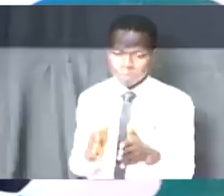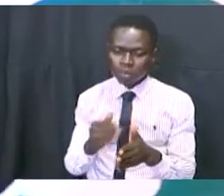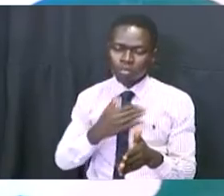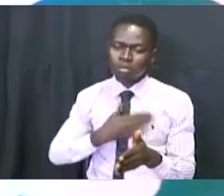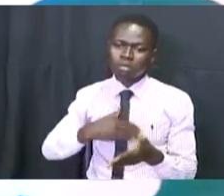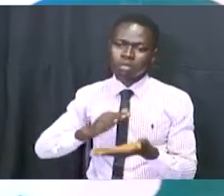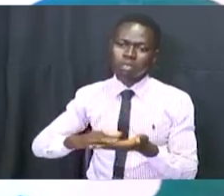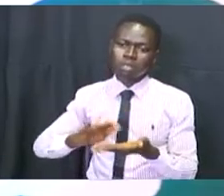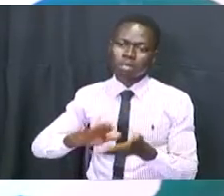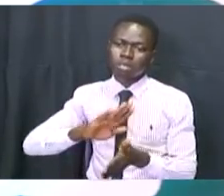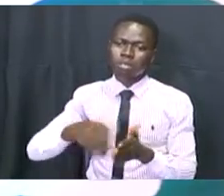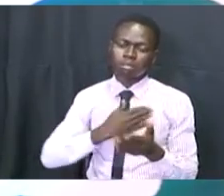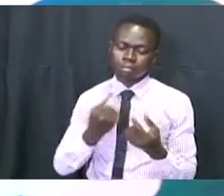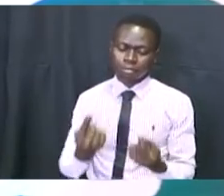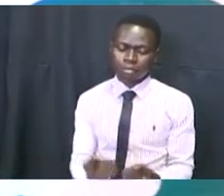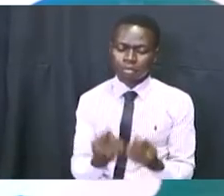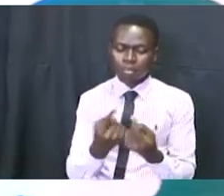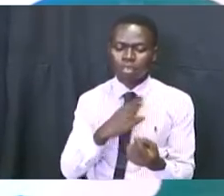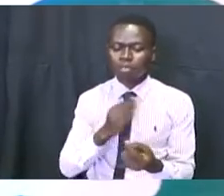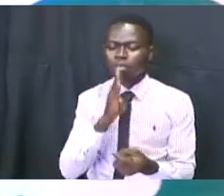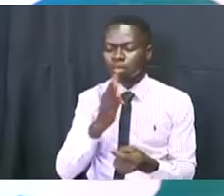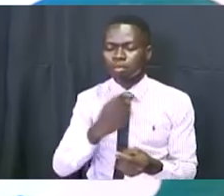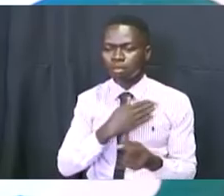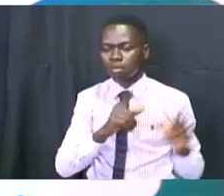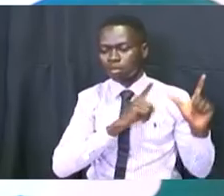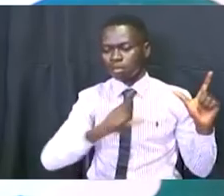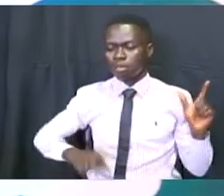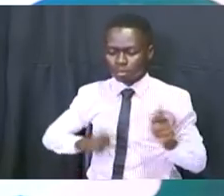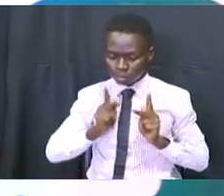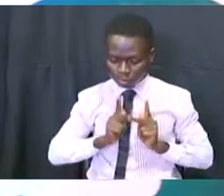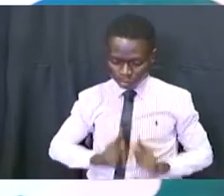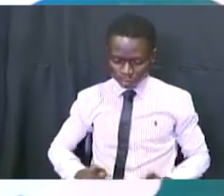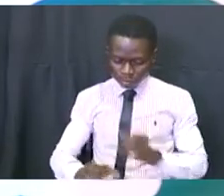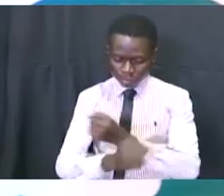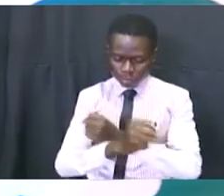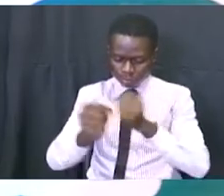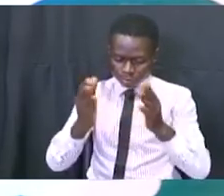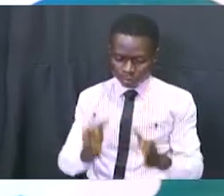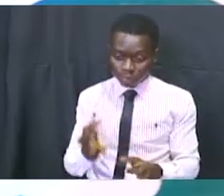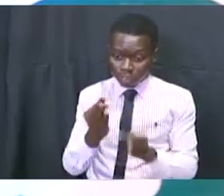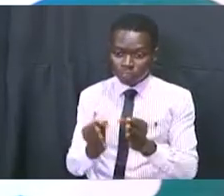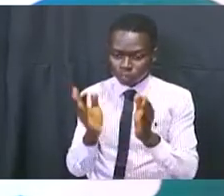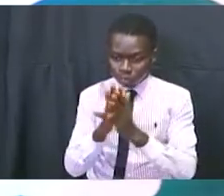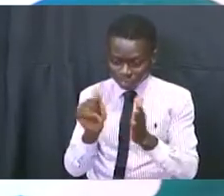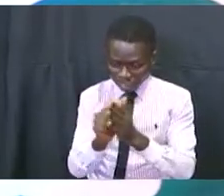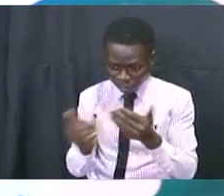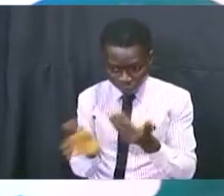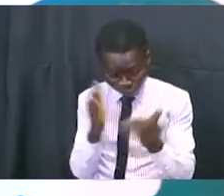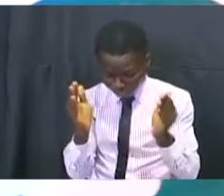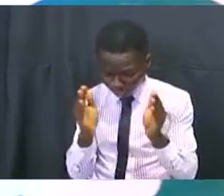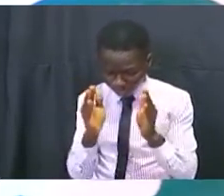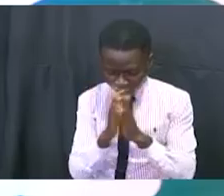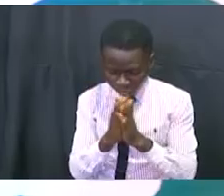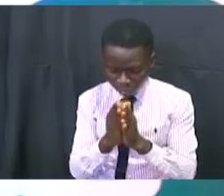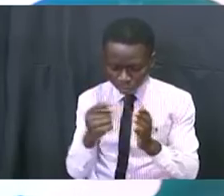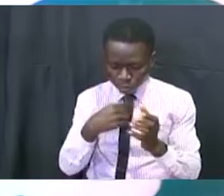Forgive me my sins and be my Lord and personal Savior. If you have prayed this simple prayer, then I